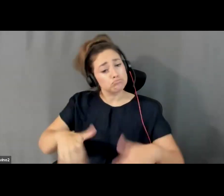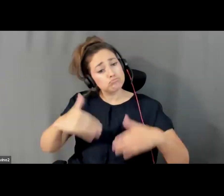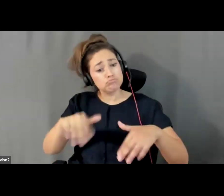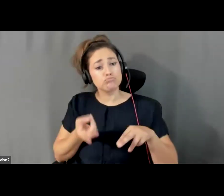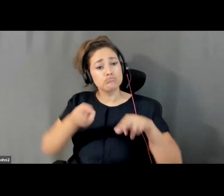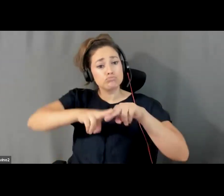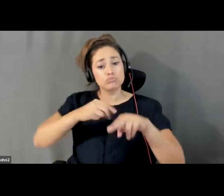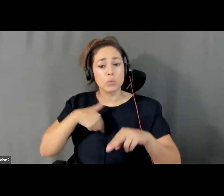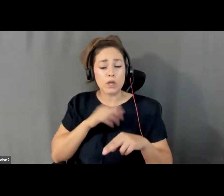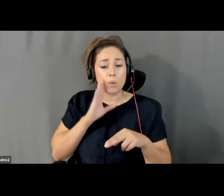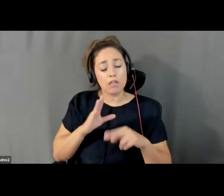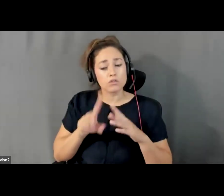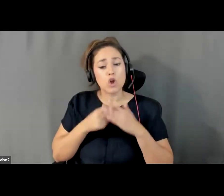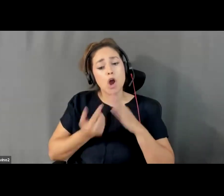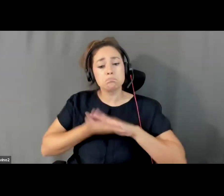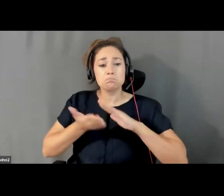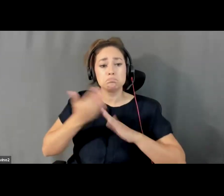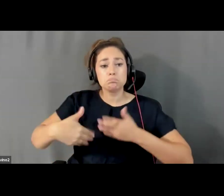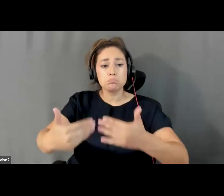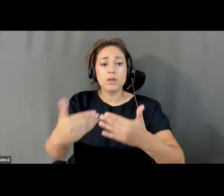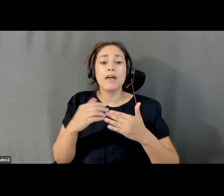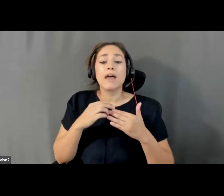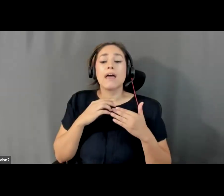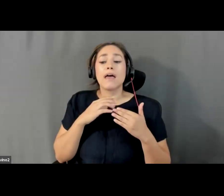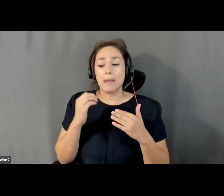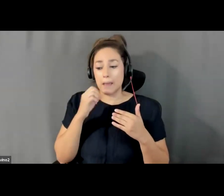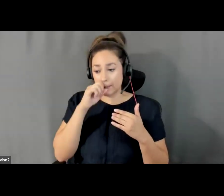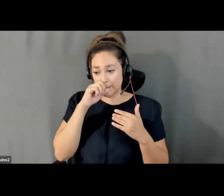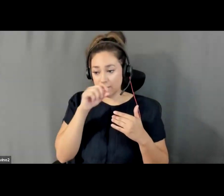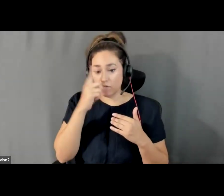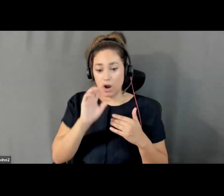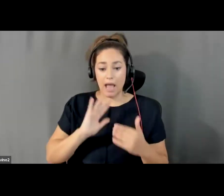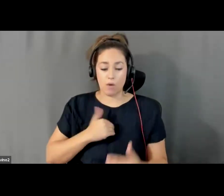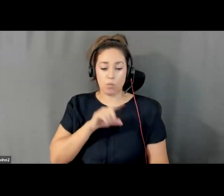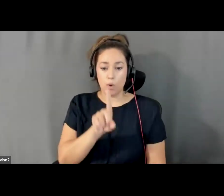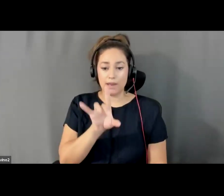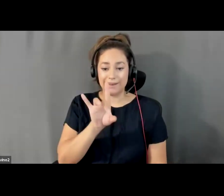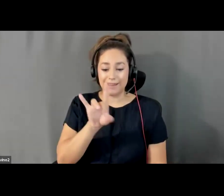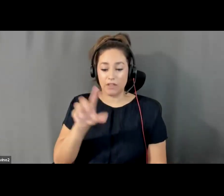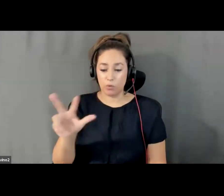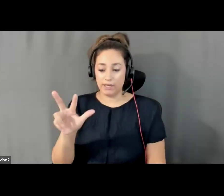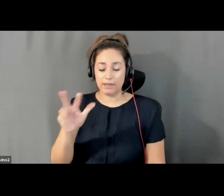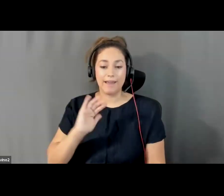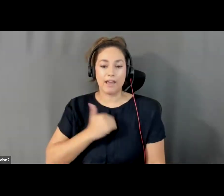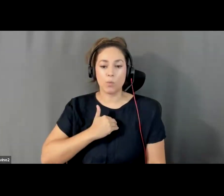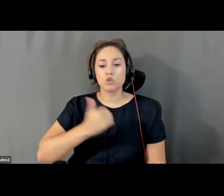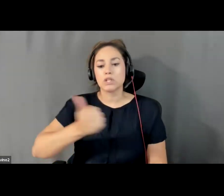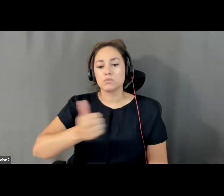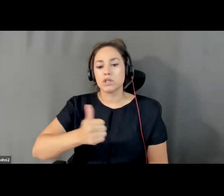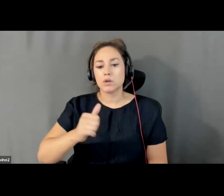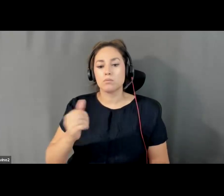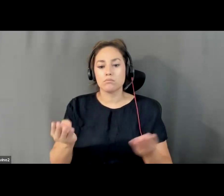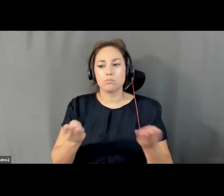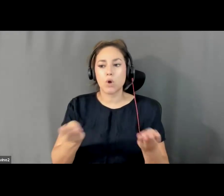be operationalizing. And then additionally, for our 1883, our transportation broker, the state has